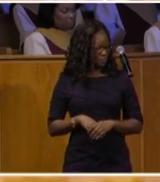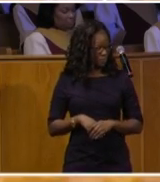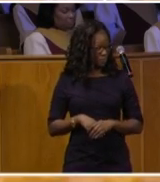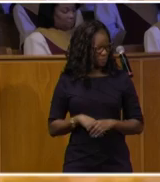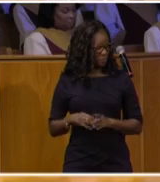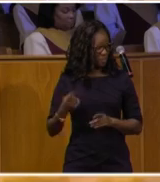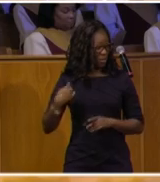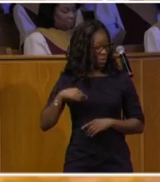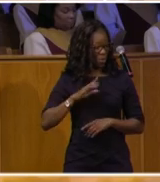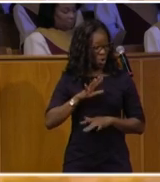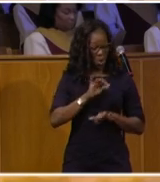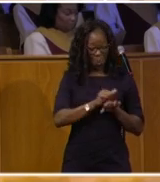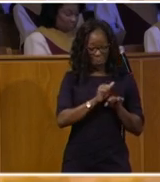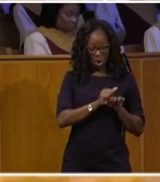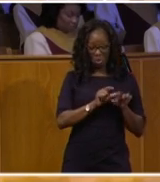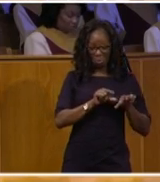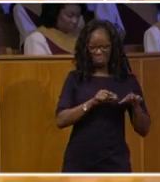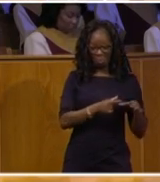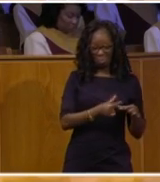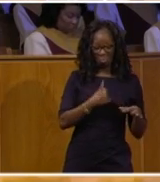And we were her work crew.